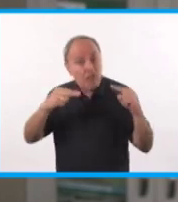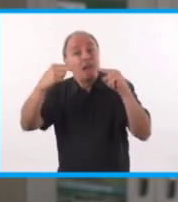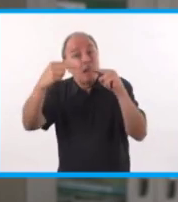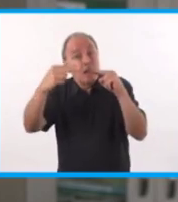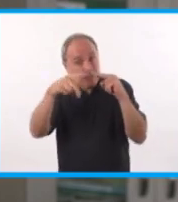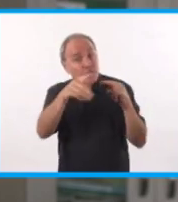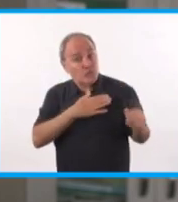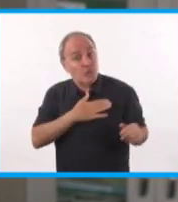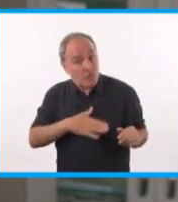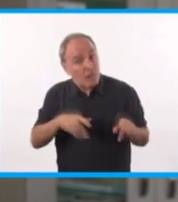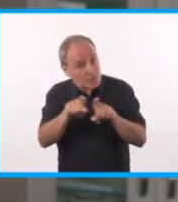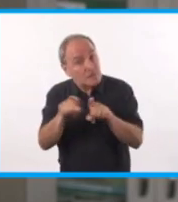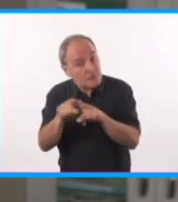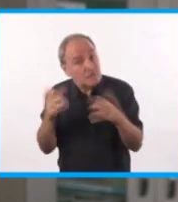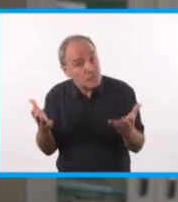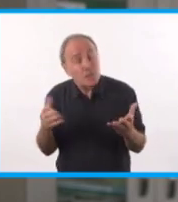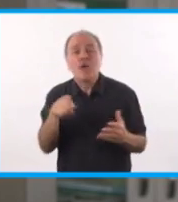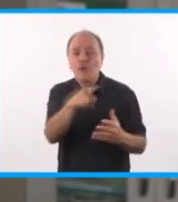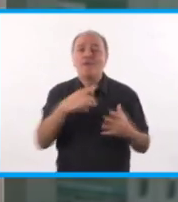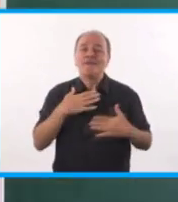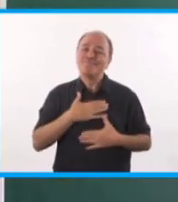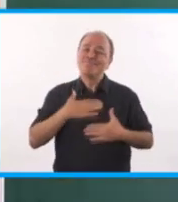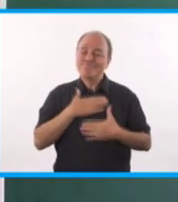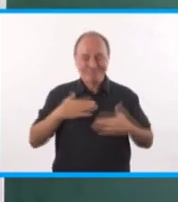You would like to be loved and treated equally too.